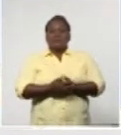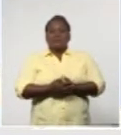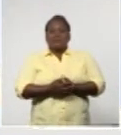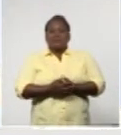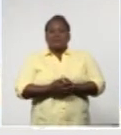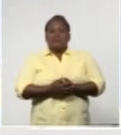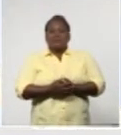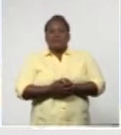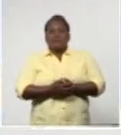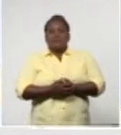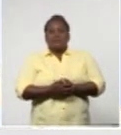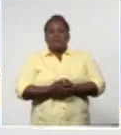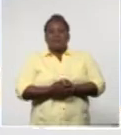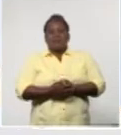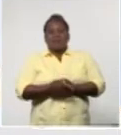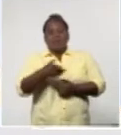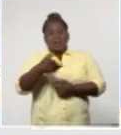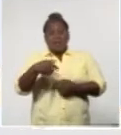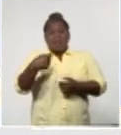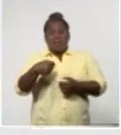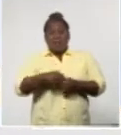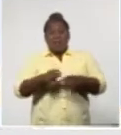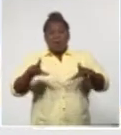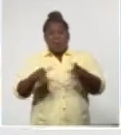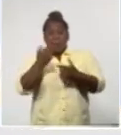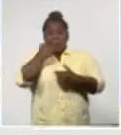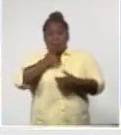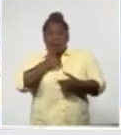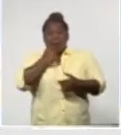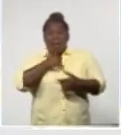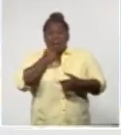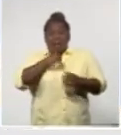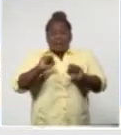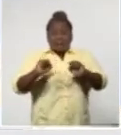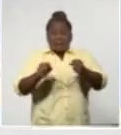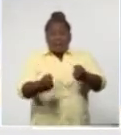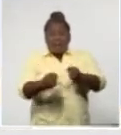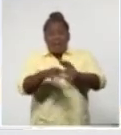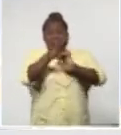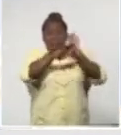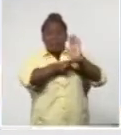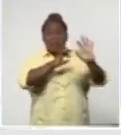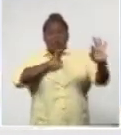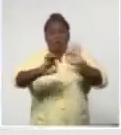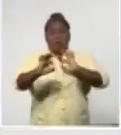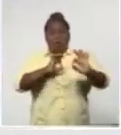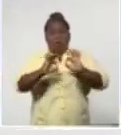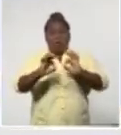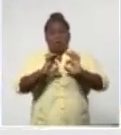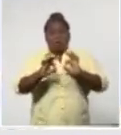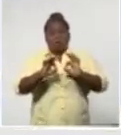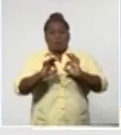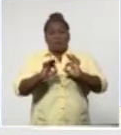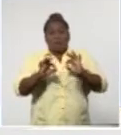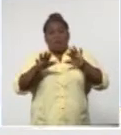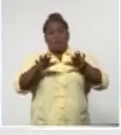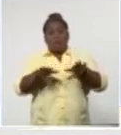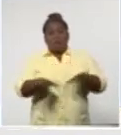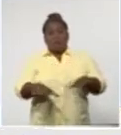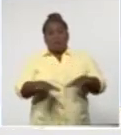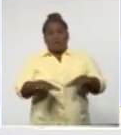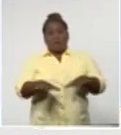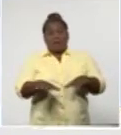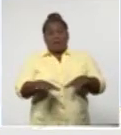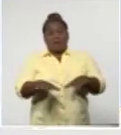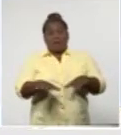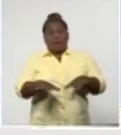that make us be even more careful with the restriction measures to make sure that